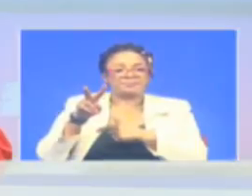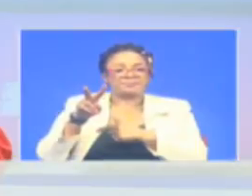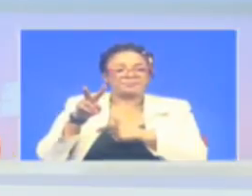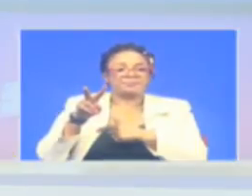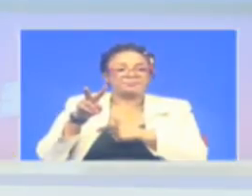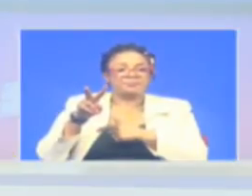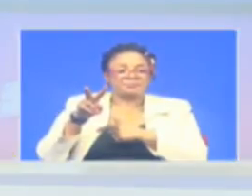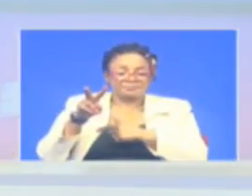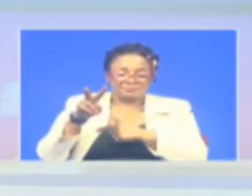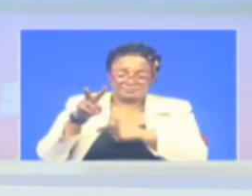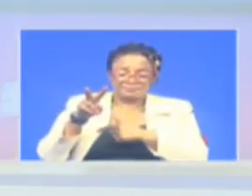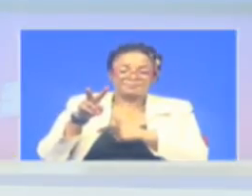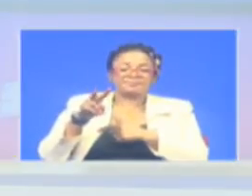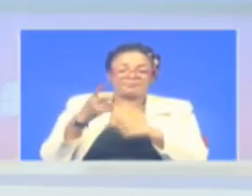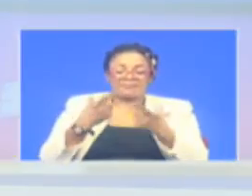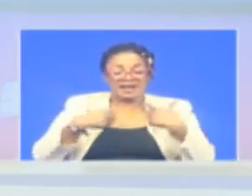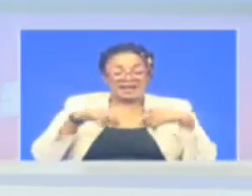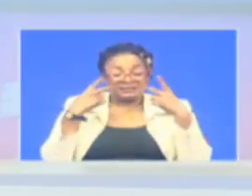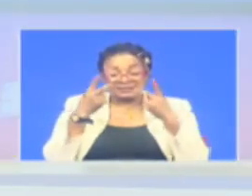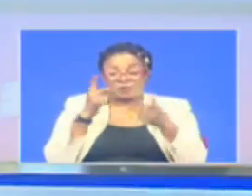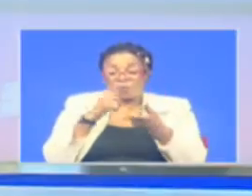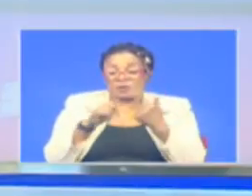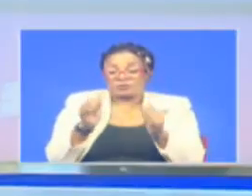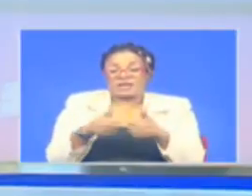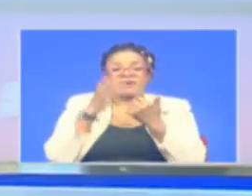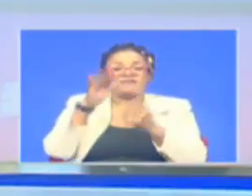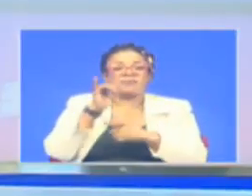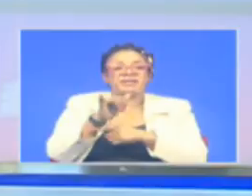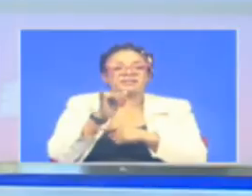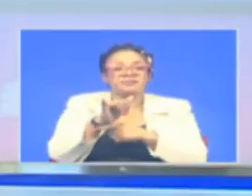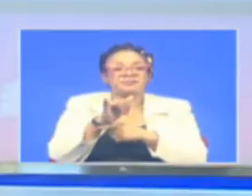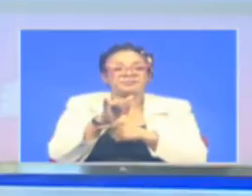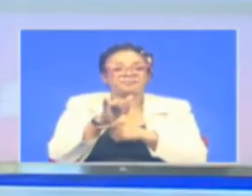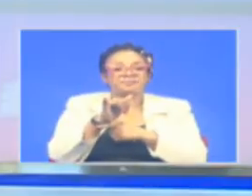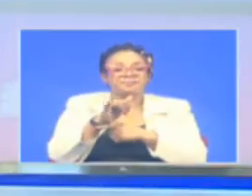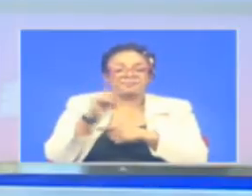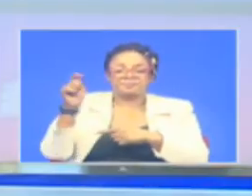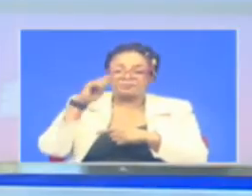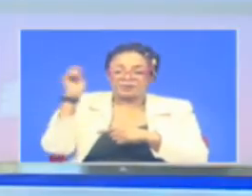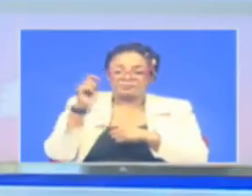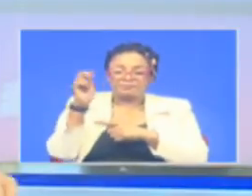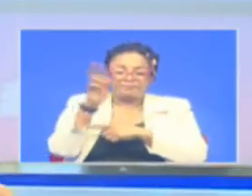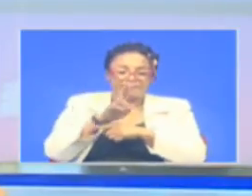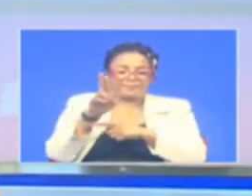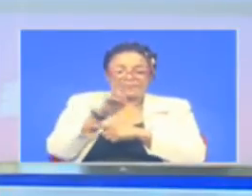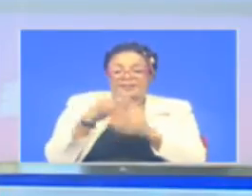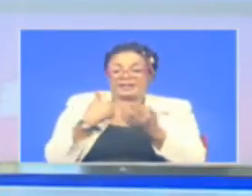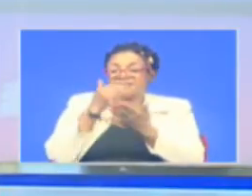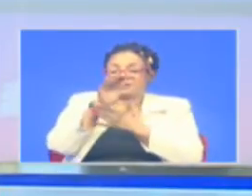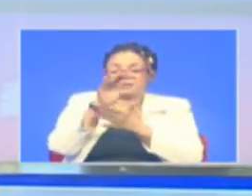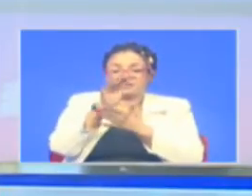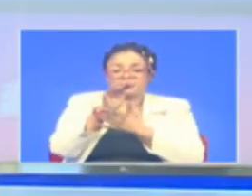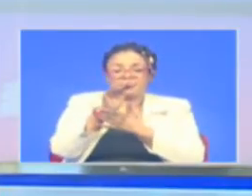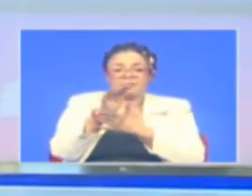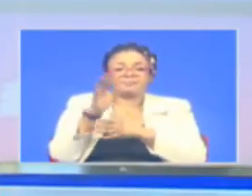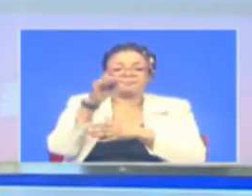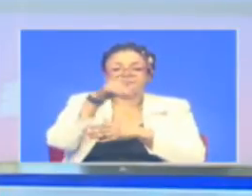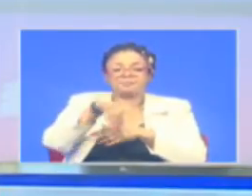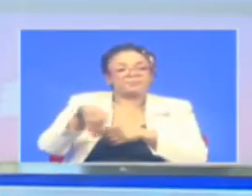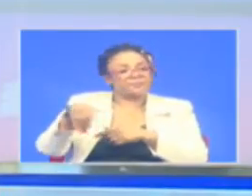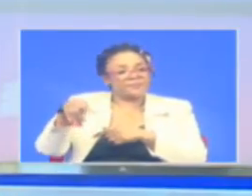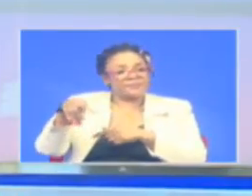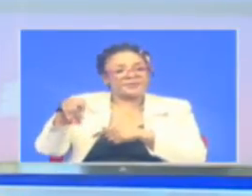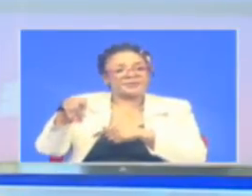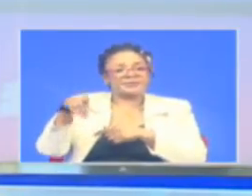All right, well, let's see what comes out of that. Elsewhere, President Uhuru Kenyatta has asked the Director of Public Prosecutions